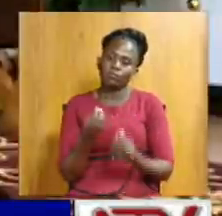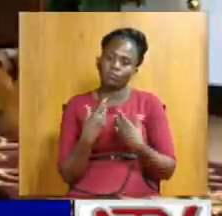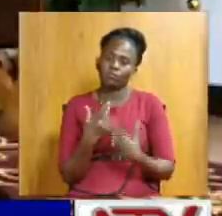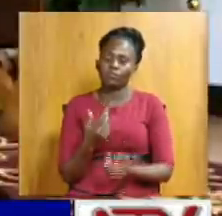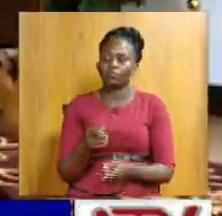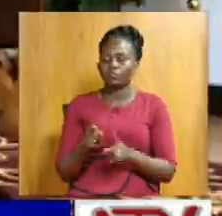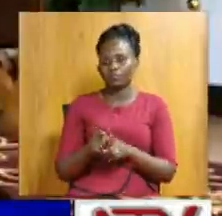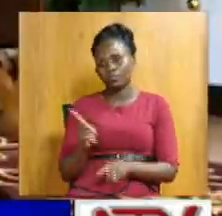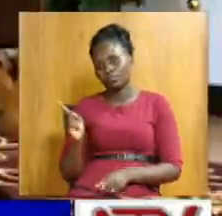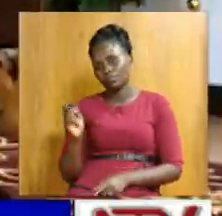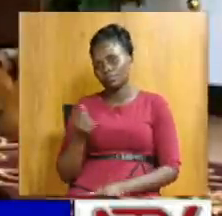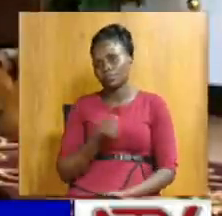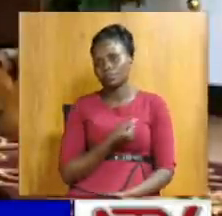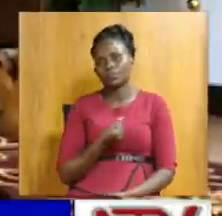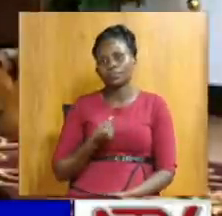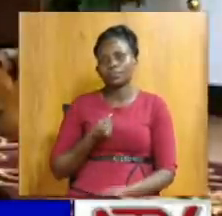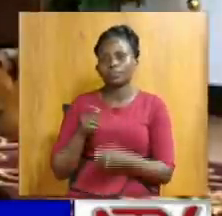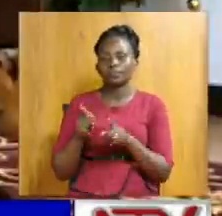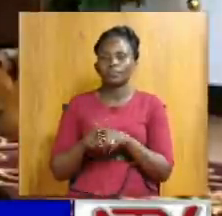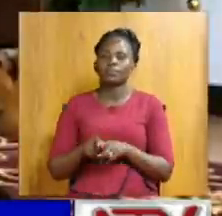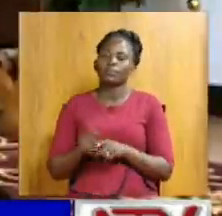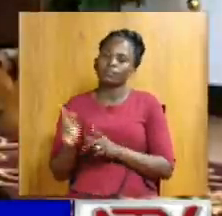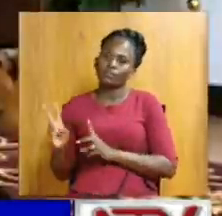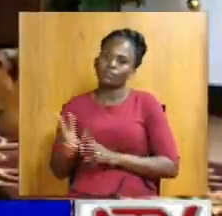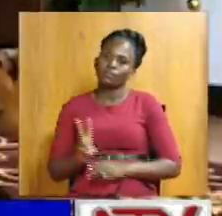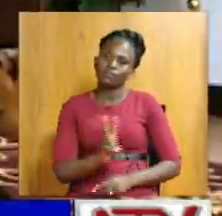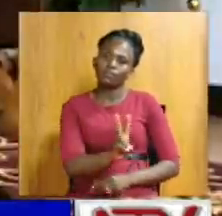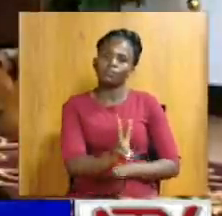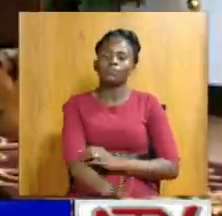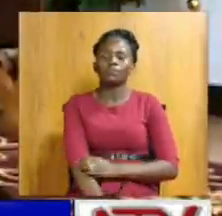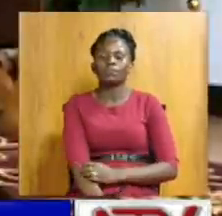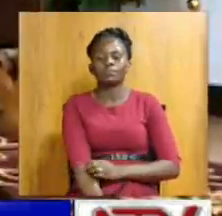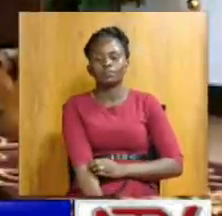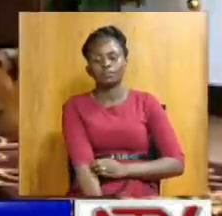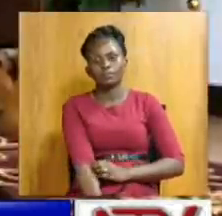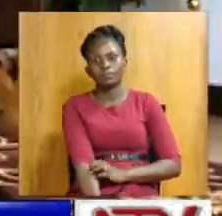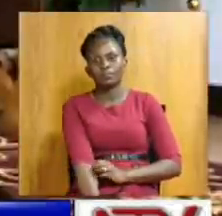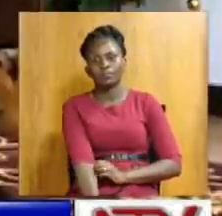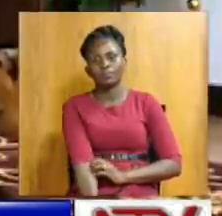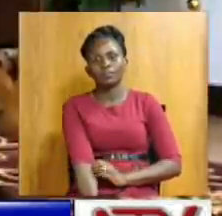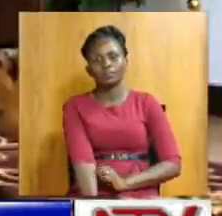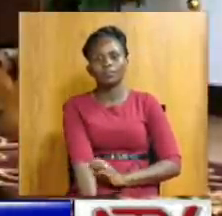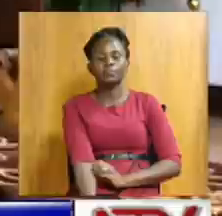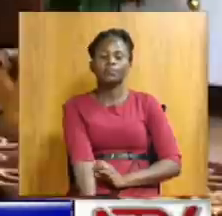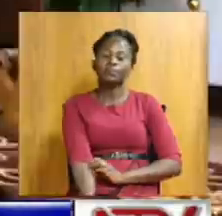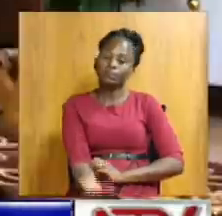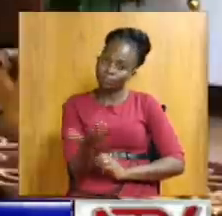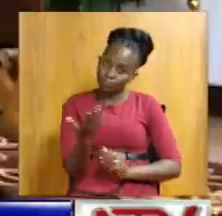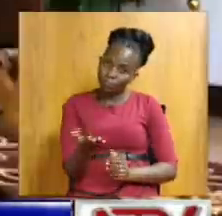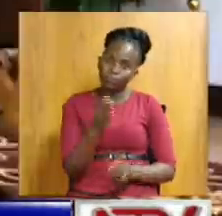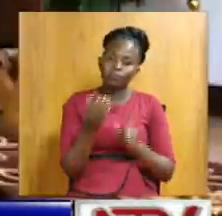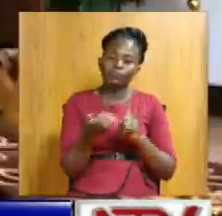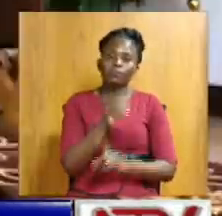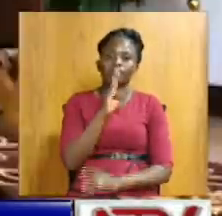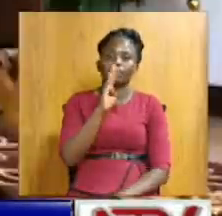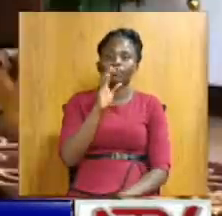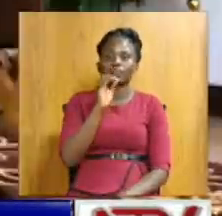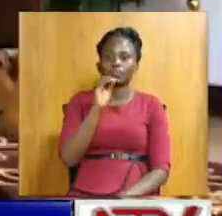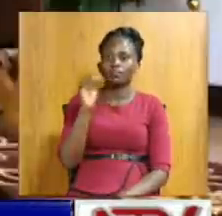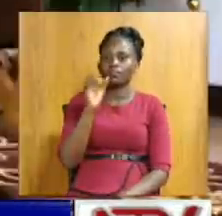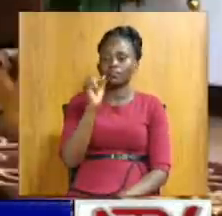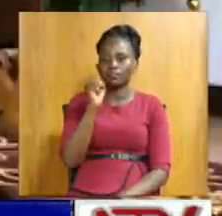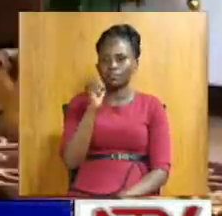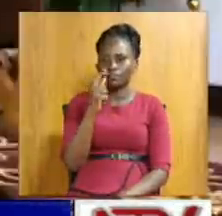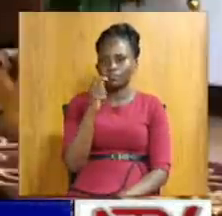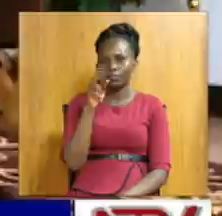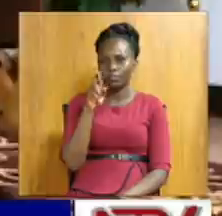we shall be there for the booster. Because they are saying we need the booster now.